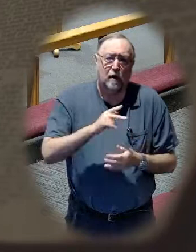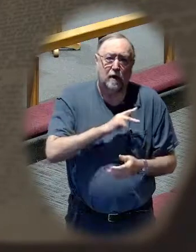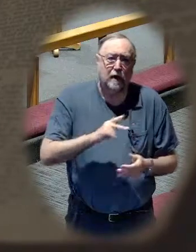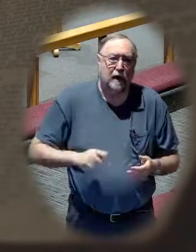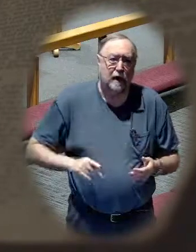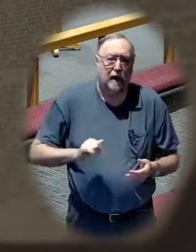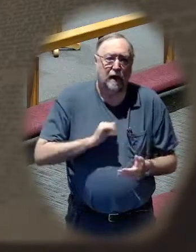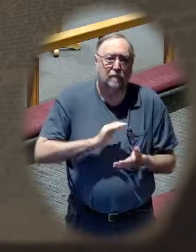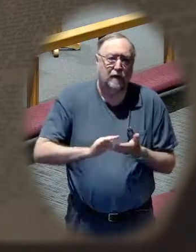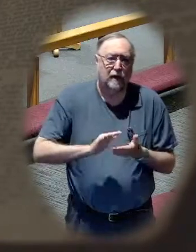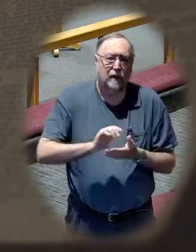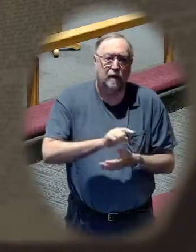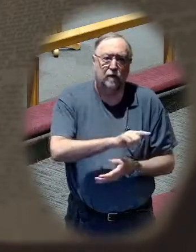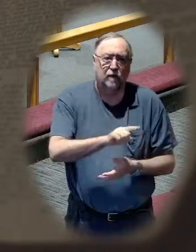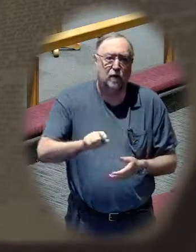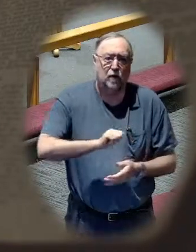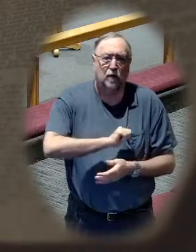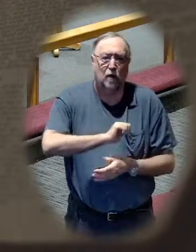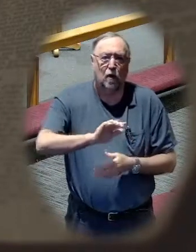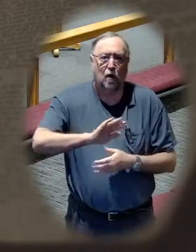Son and the Holy Spirit.